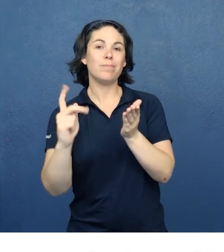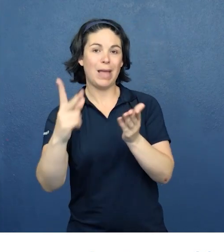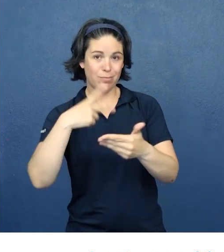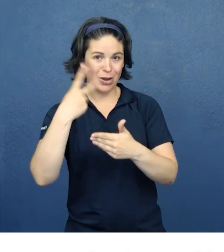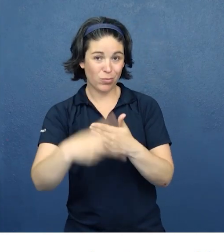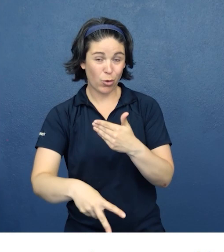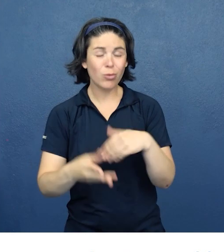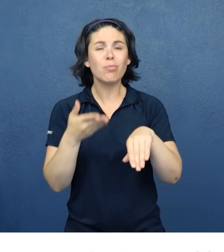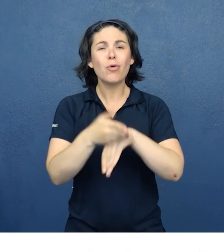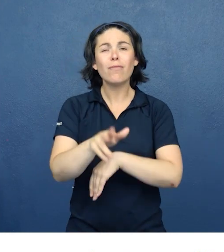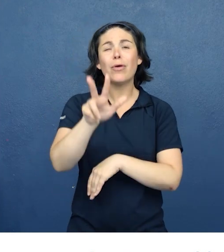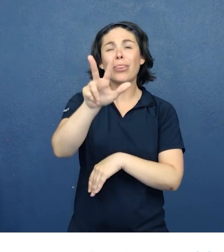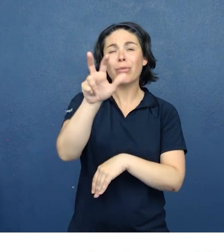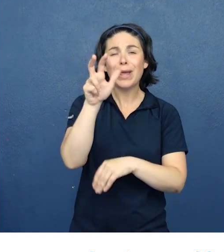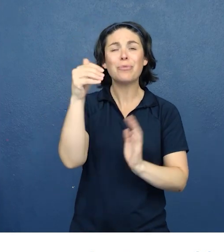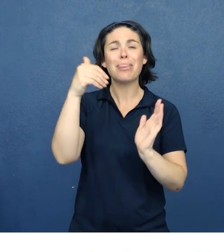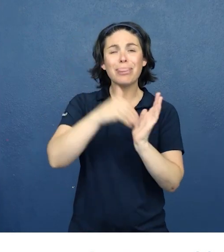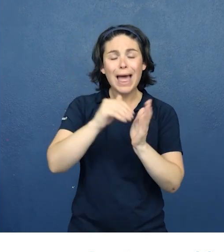which equates to